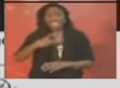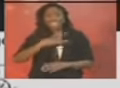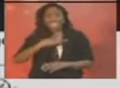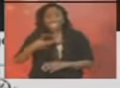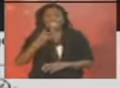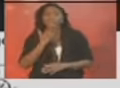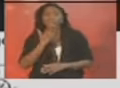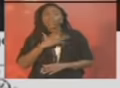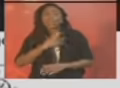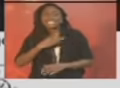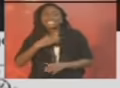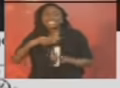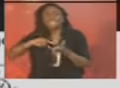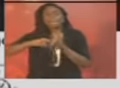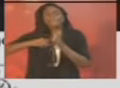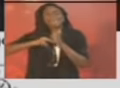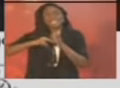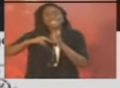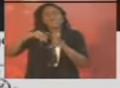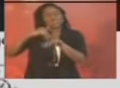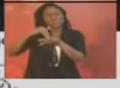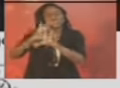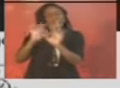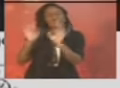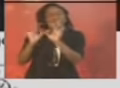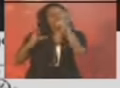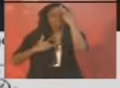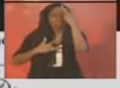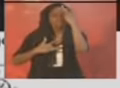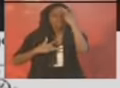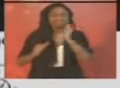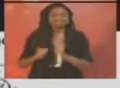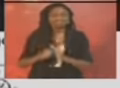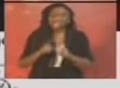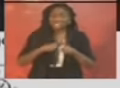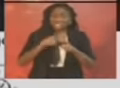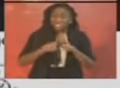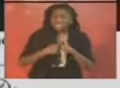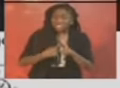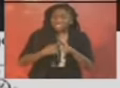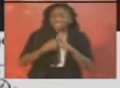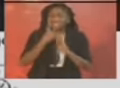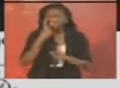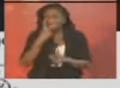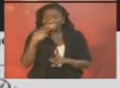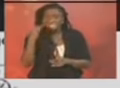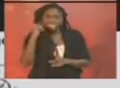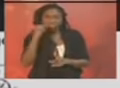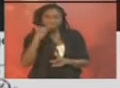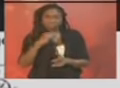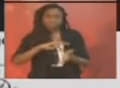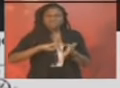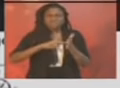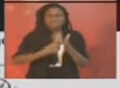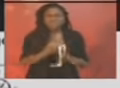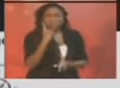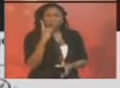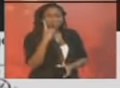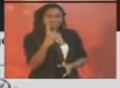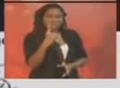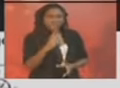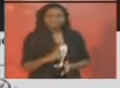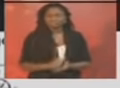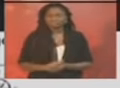cases. The slightly light umber color is 1, the red color 2 cases, and the